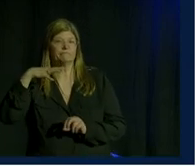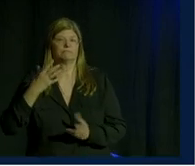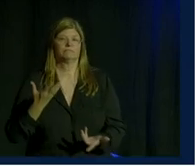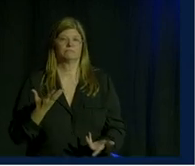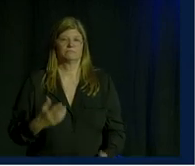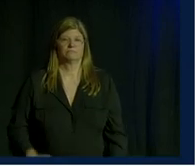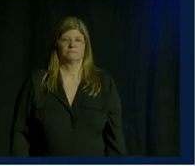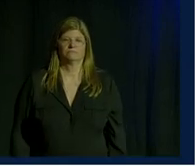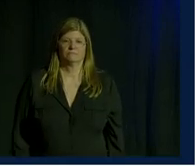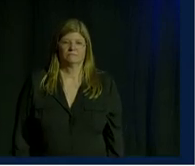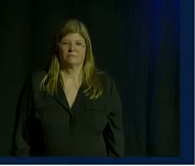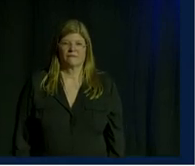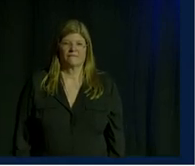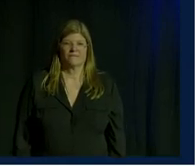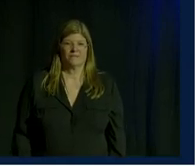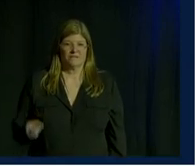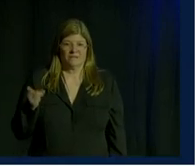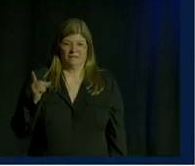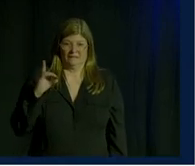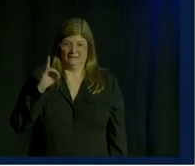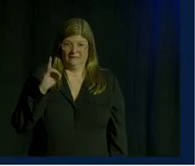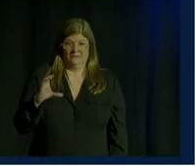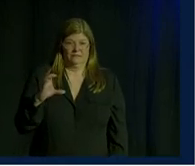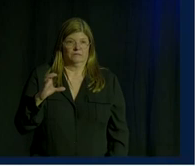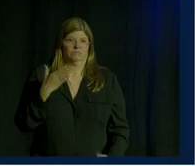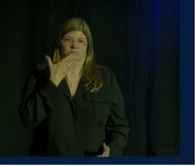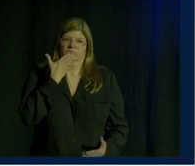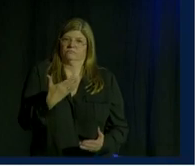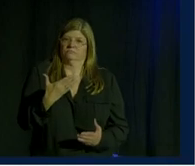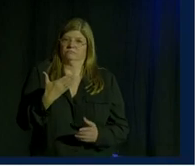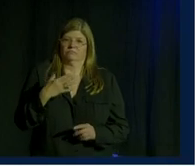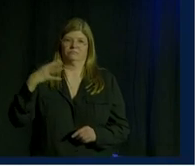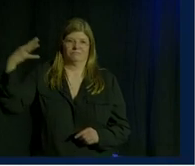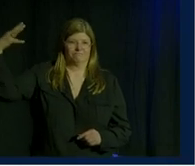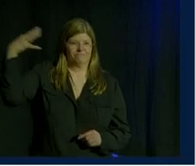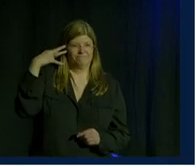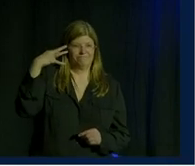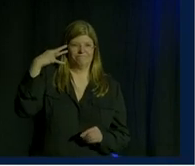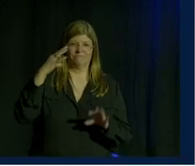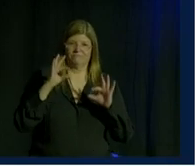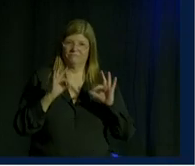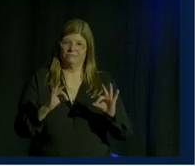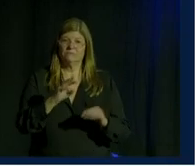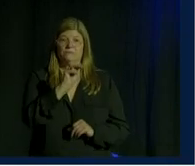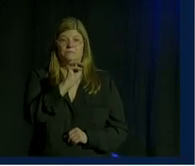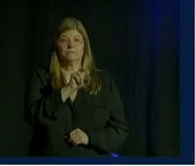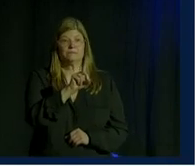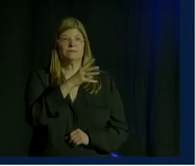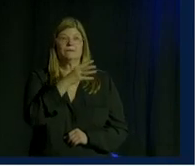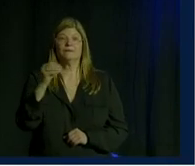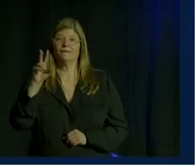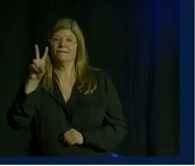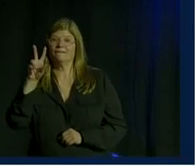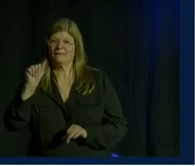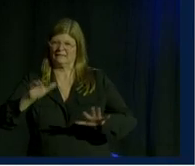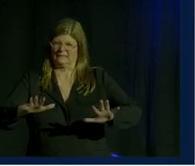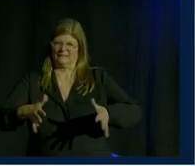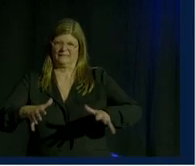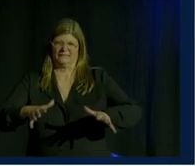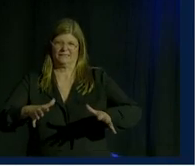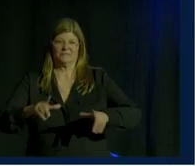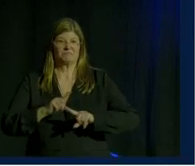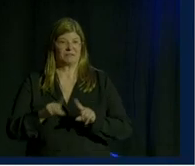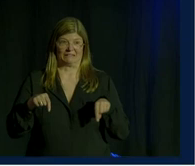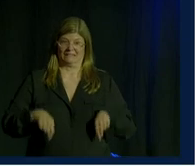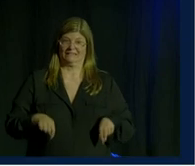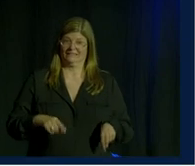incredibly good deal here. You go over the Maryland or Virginia line, not so much, but in DC, when it comes to solar, we got it going on. So